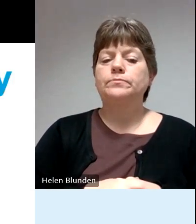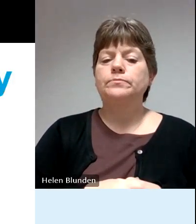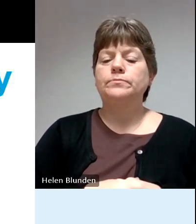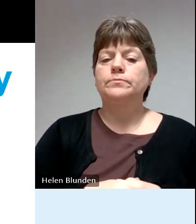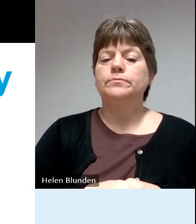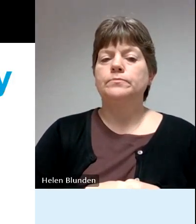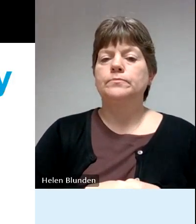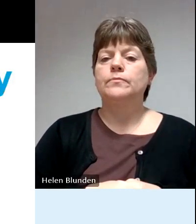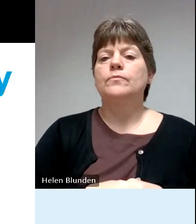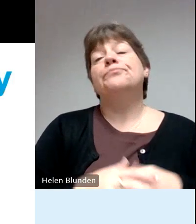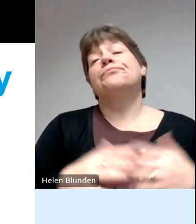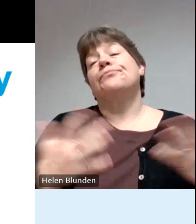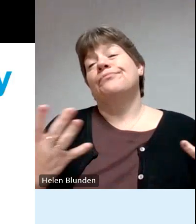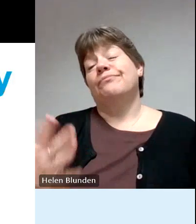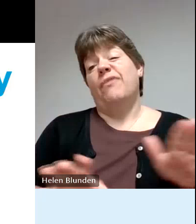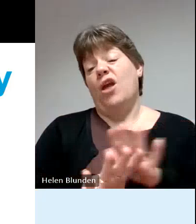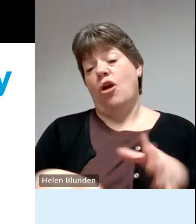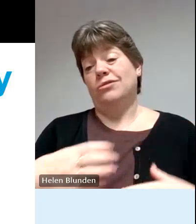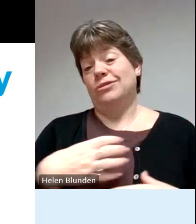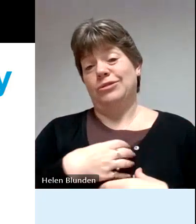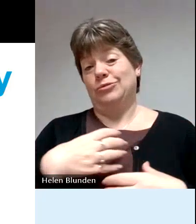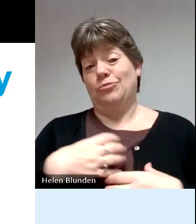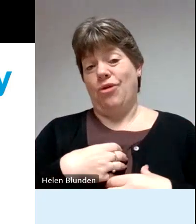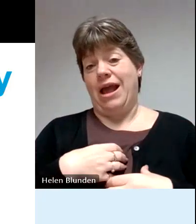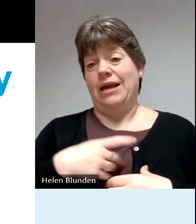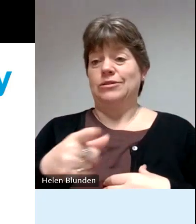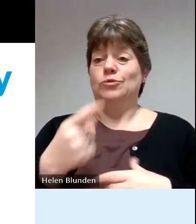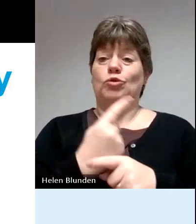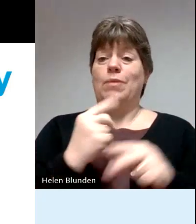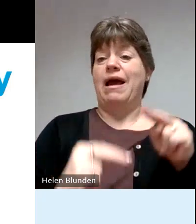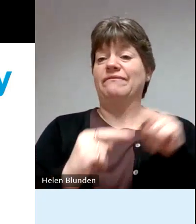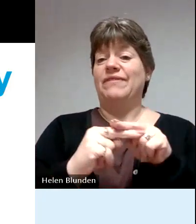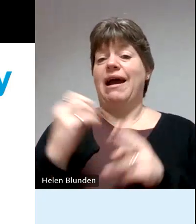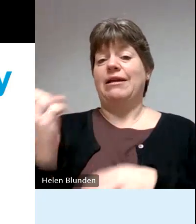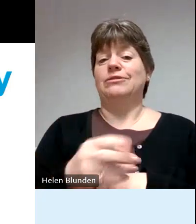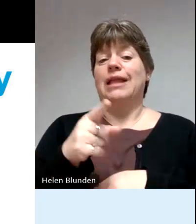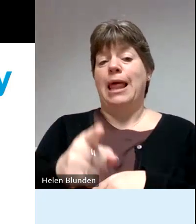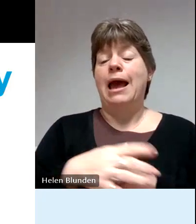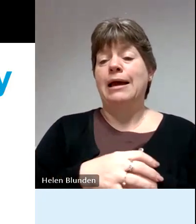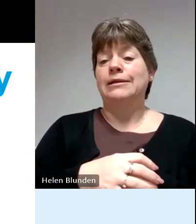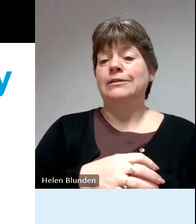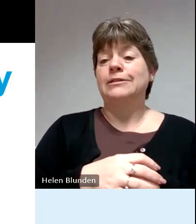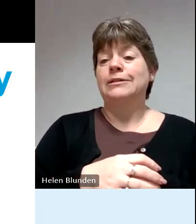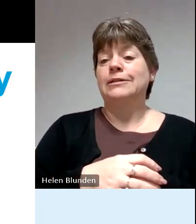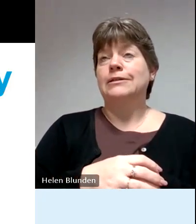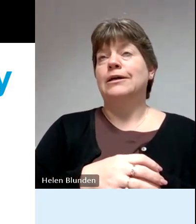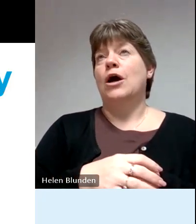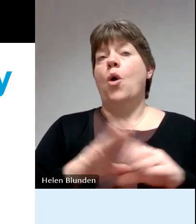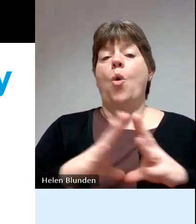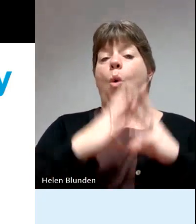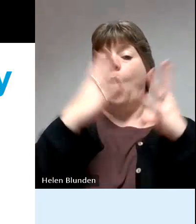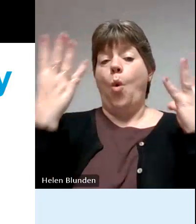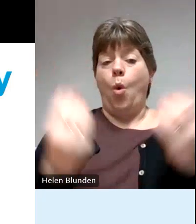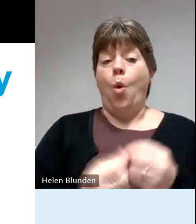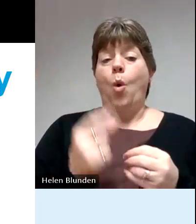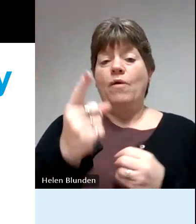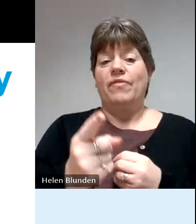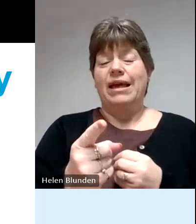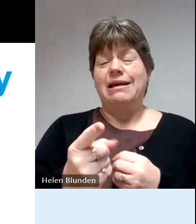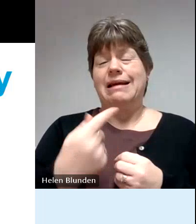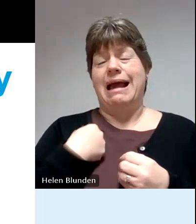And so no surprises probably with my final slide. And obviously, all of this does come with an